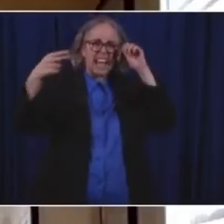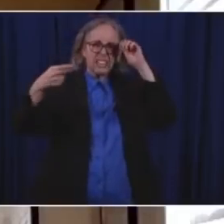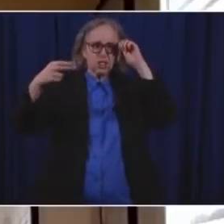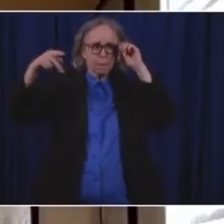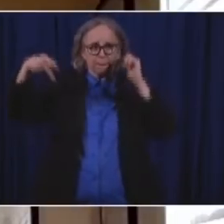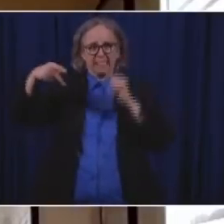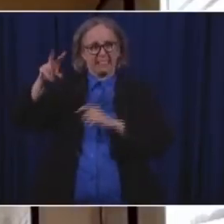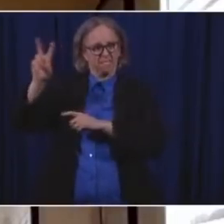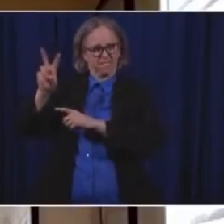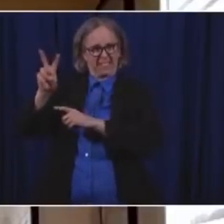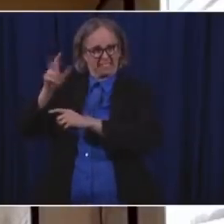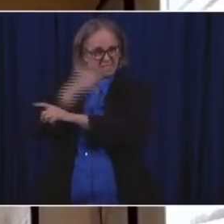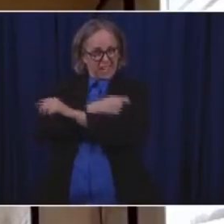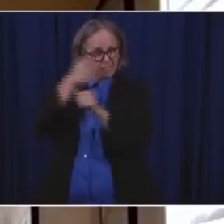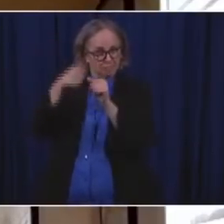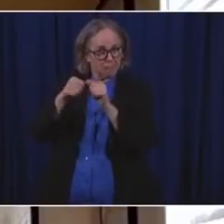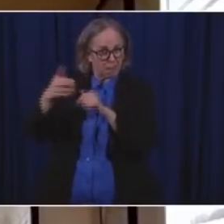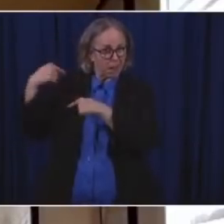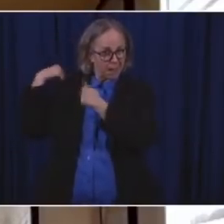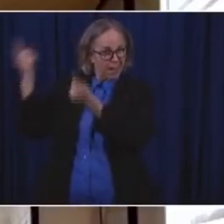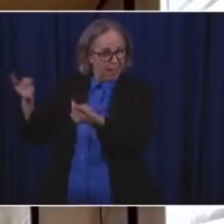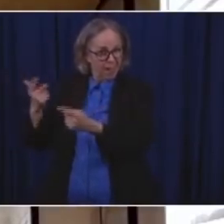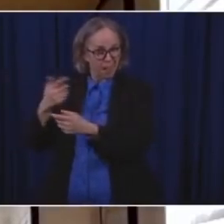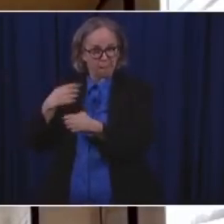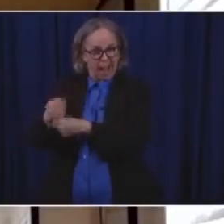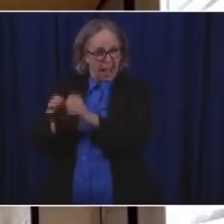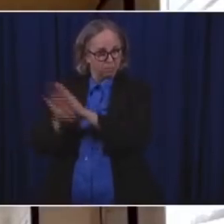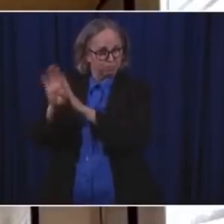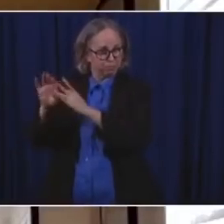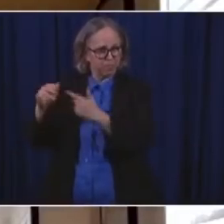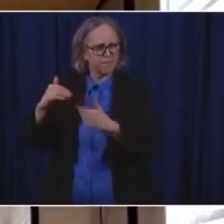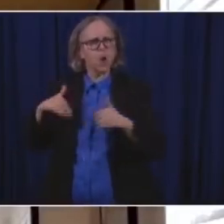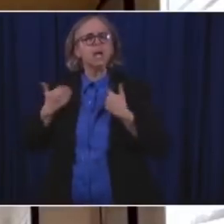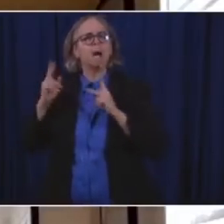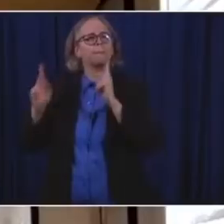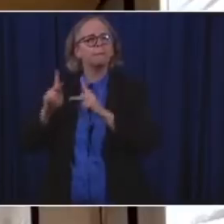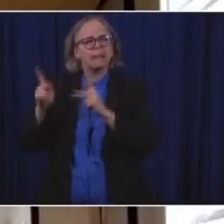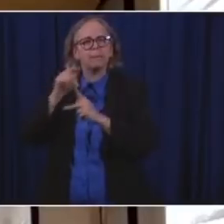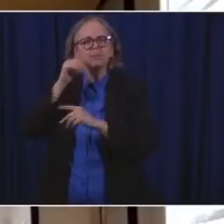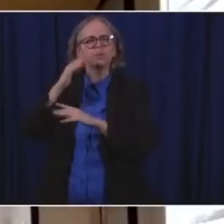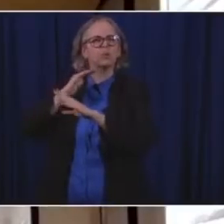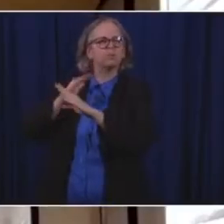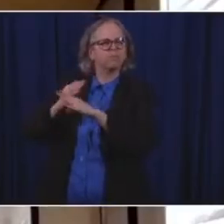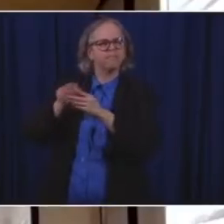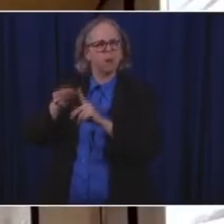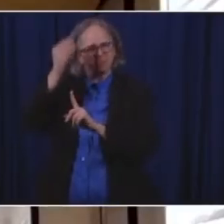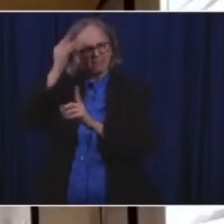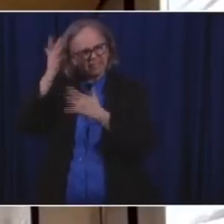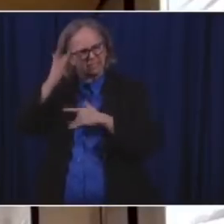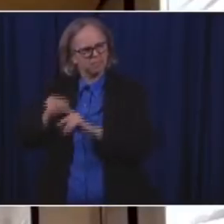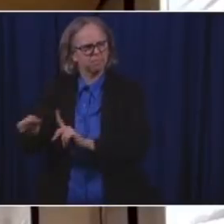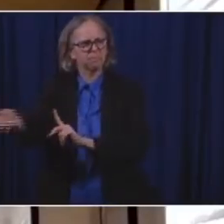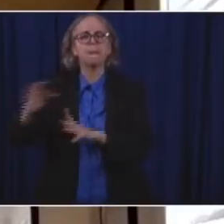the vaccine that many younger people receive now. That went through years and years of testing